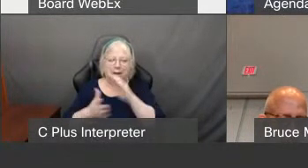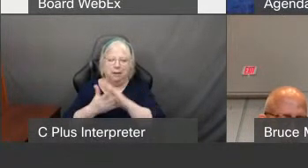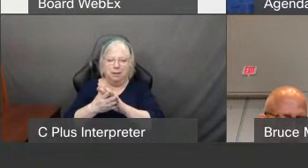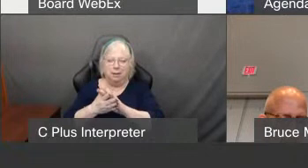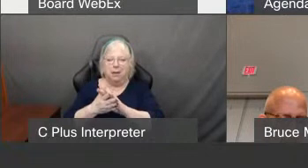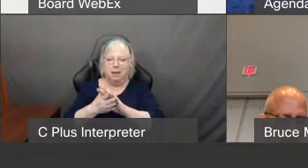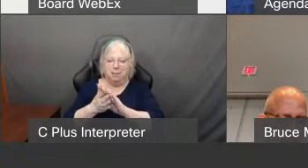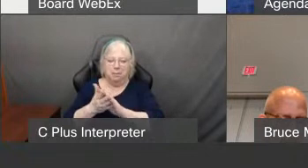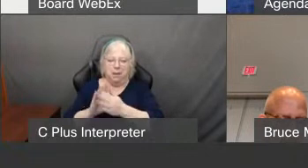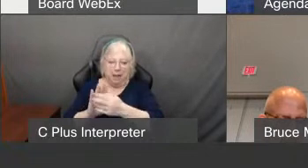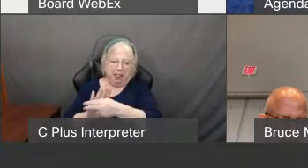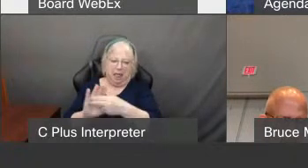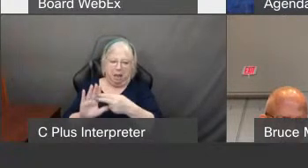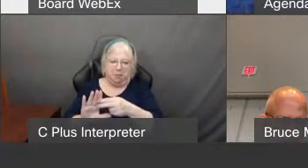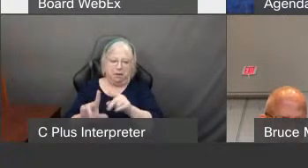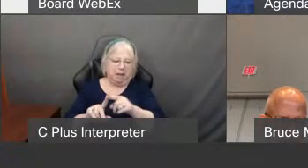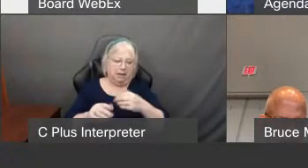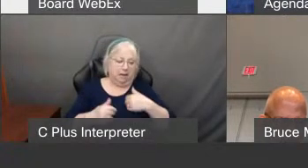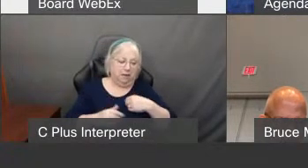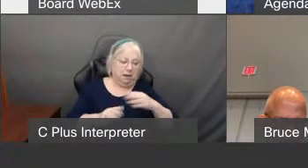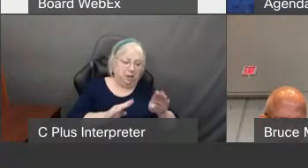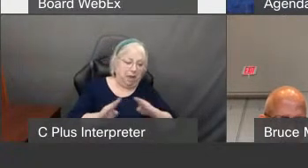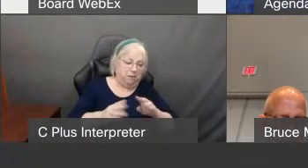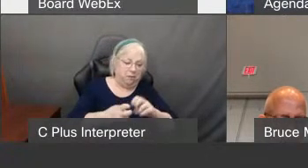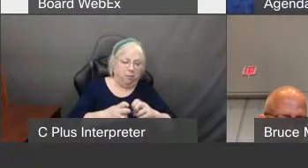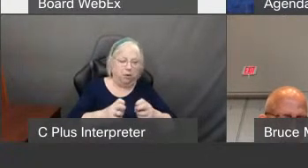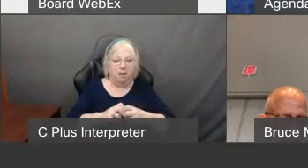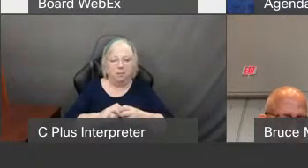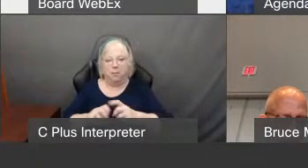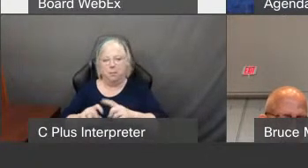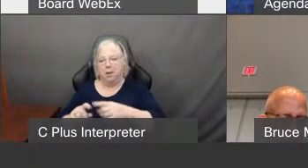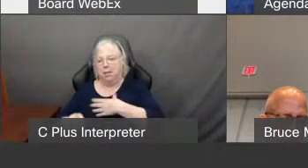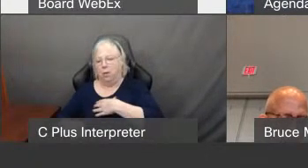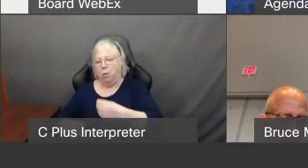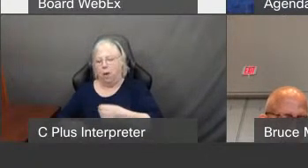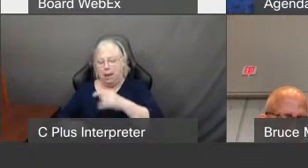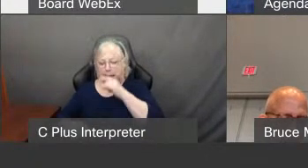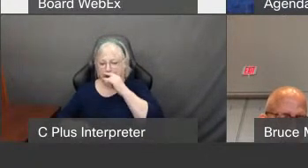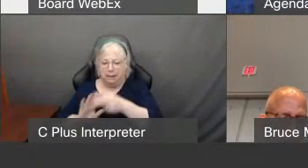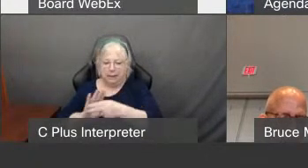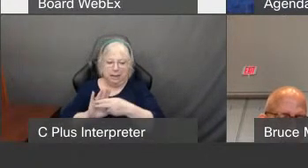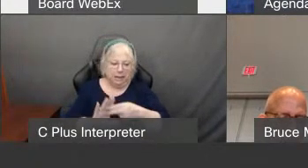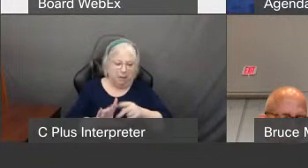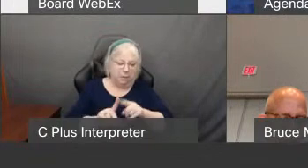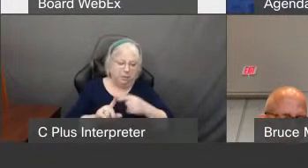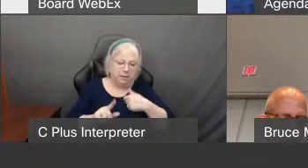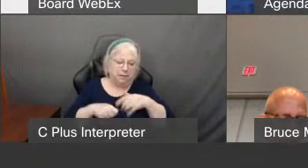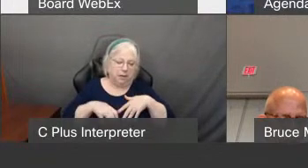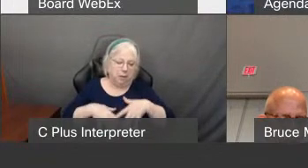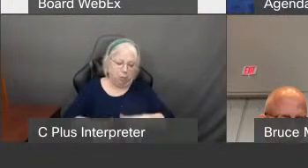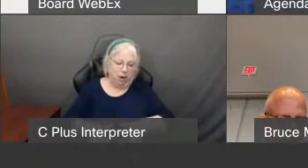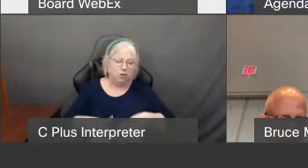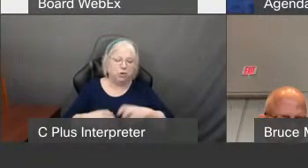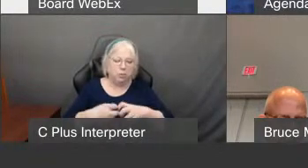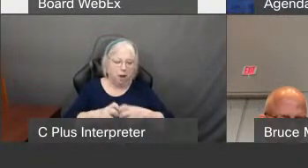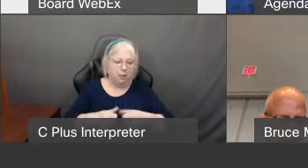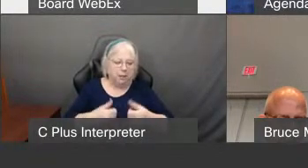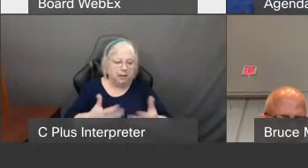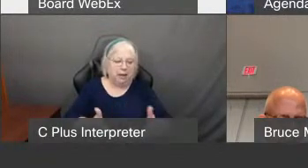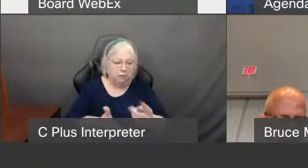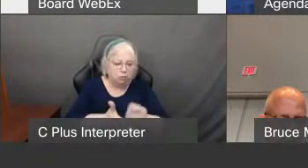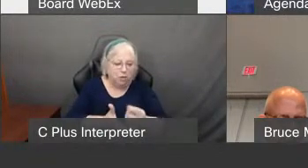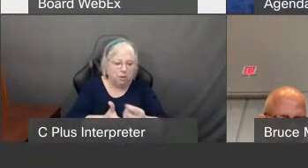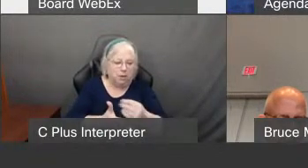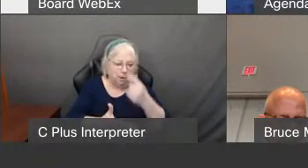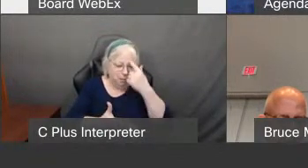behavioral problems. And some of the white kids get labeled as having depression problems, get referred to treatment and mental health services. So I